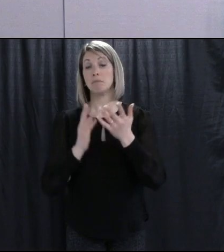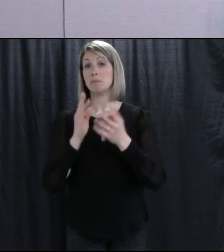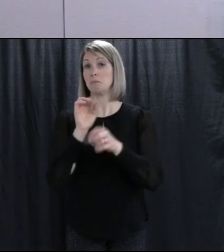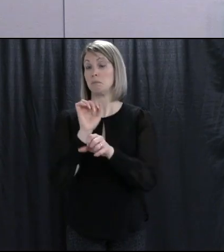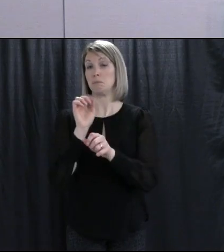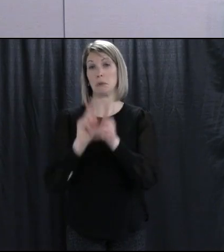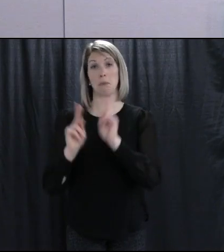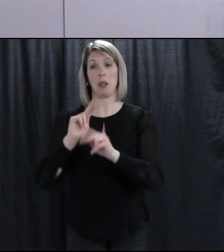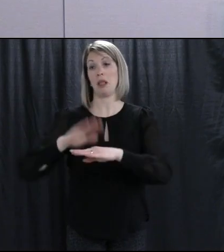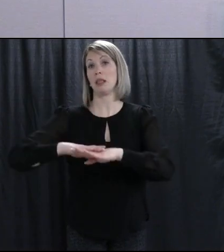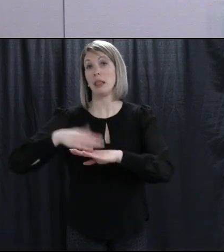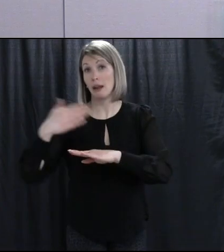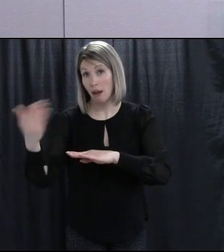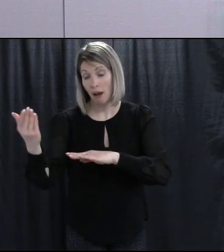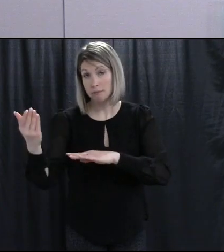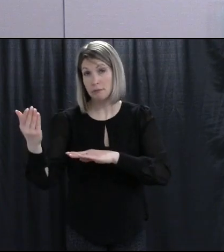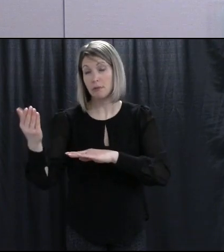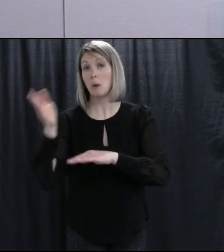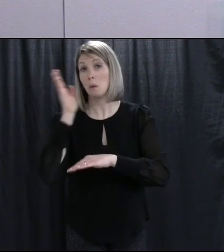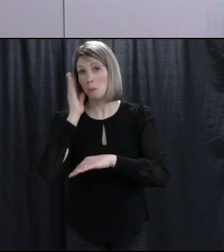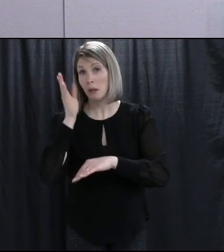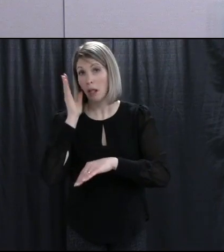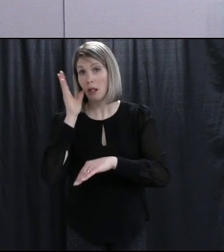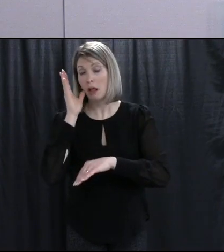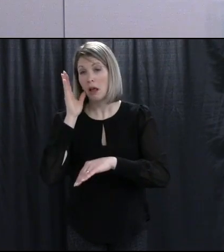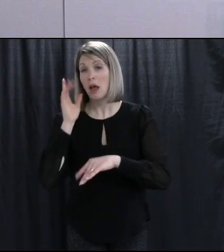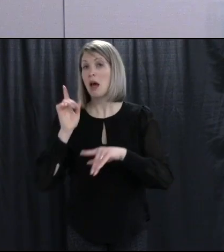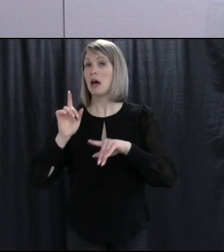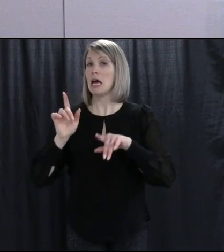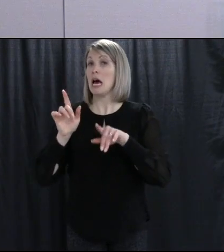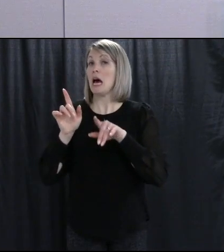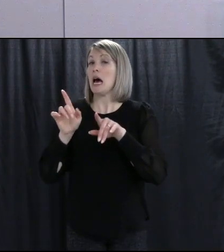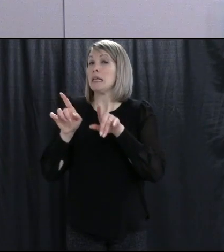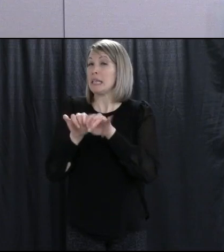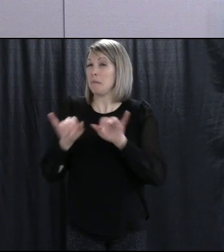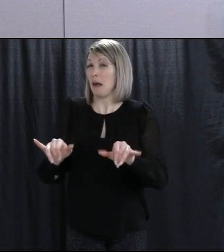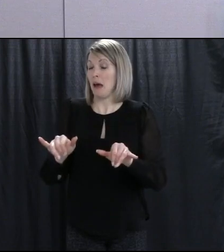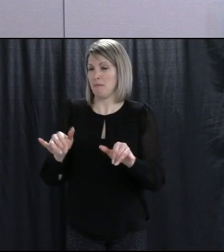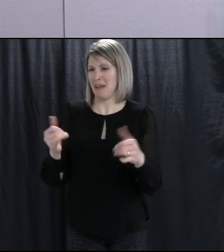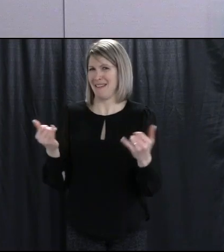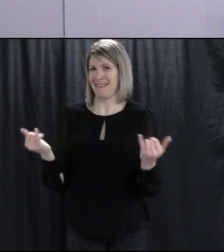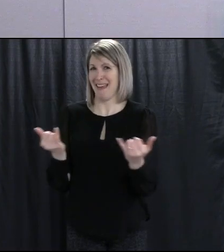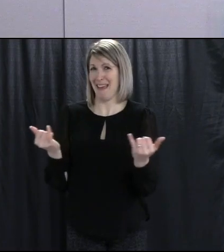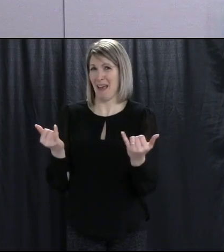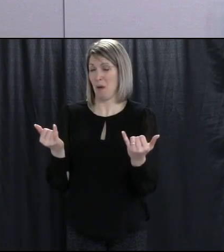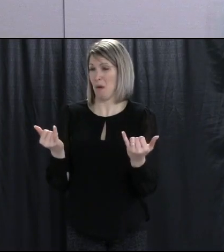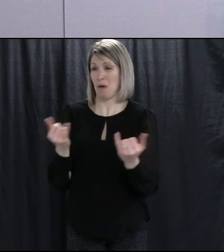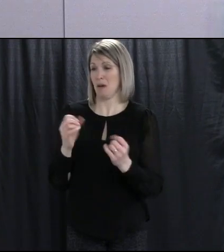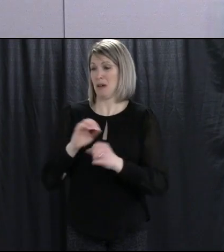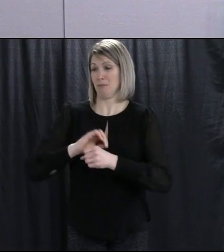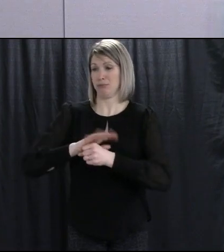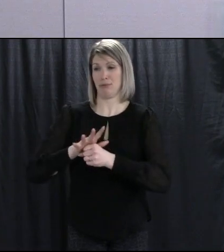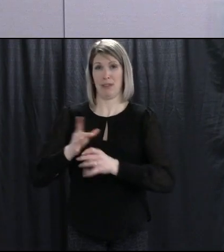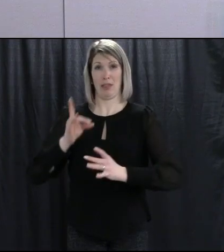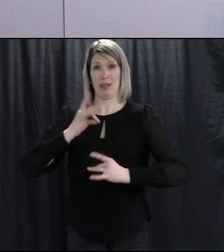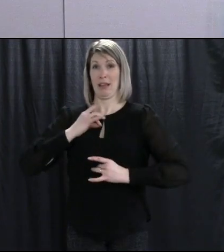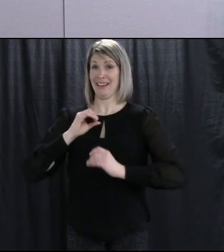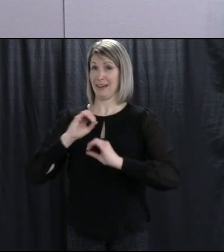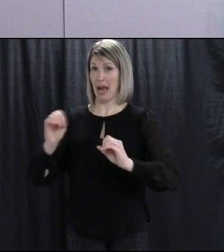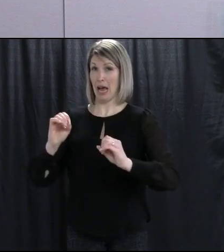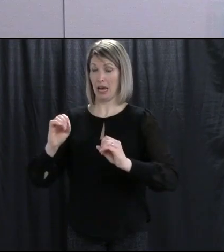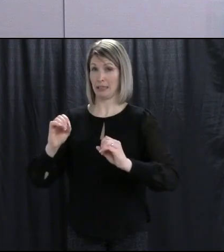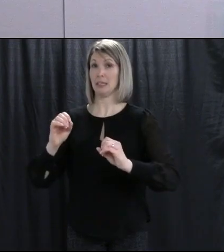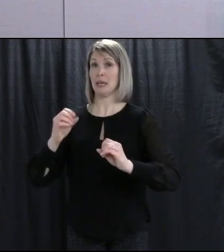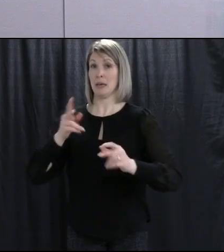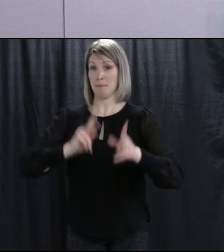evidence that the virus is even in this area. What do you say to people who say this is all a bit overblown? So I think at this point, we